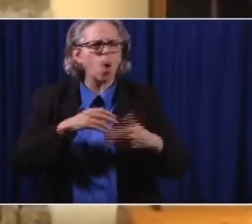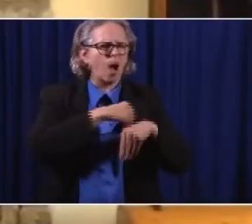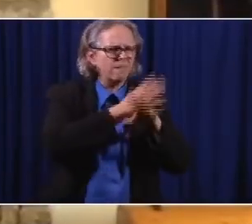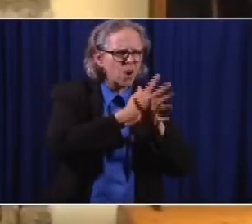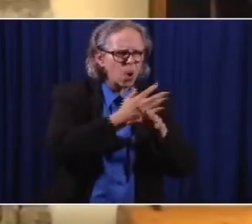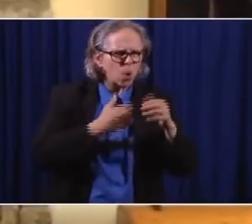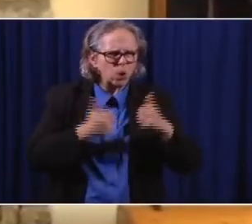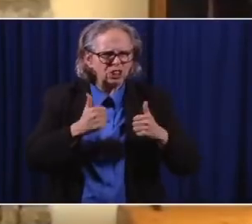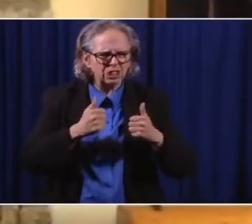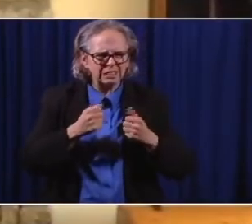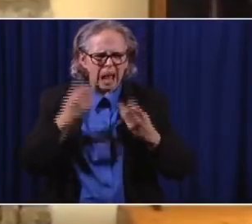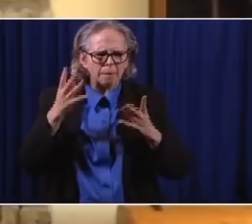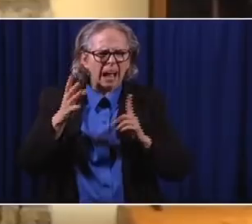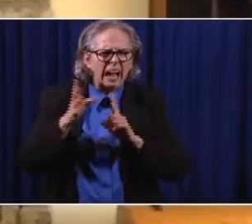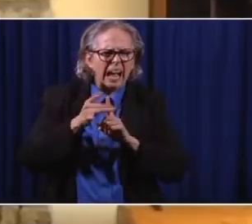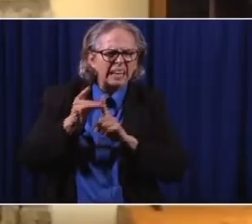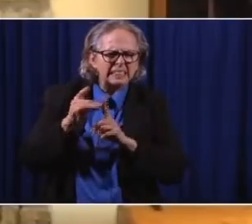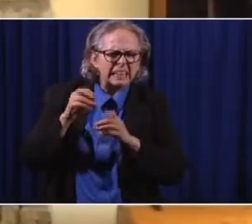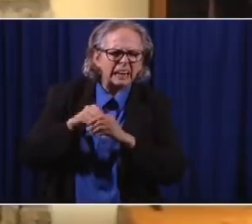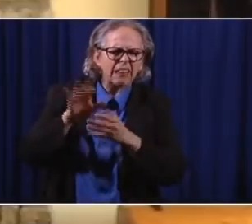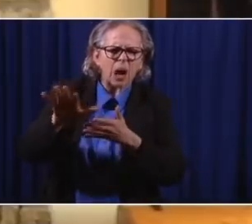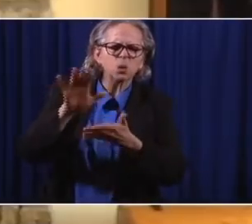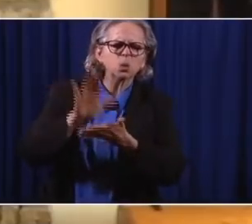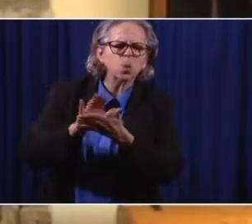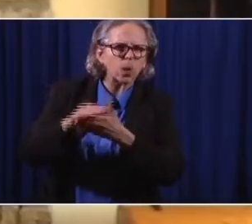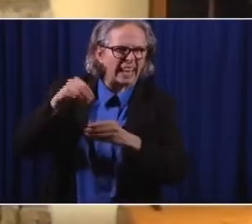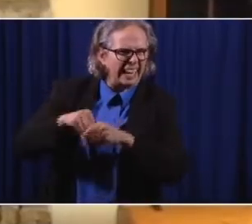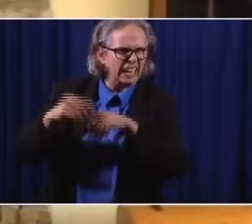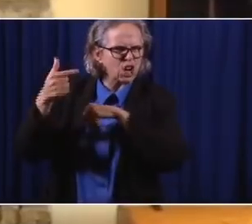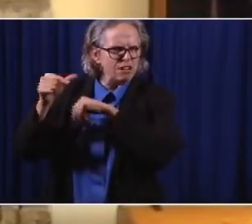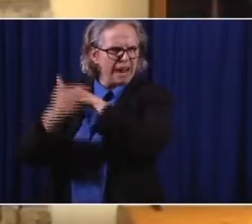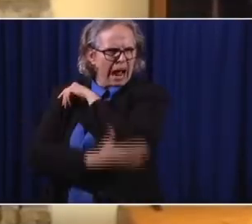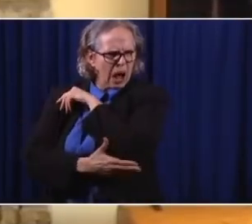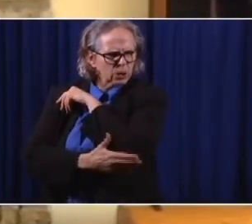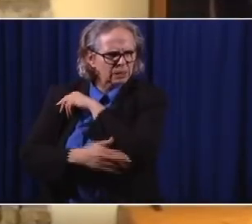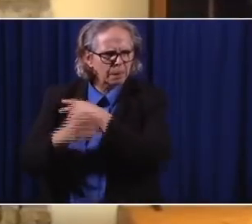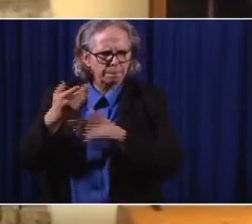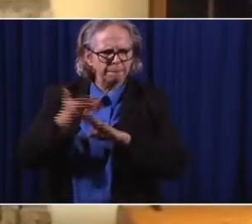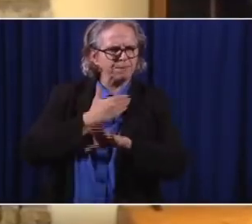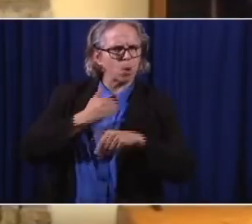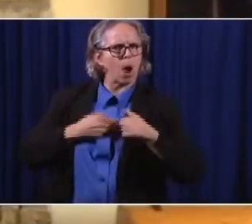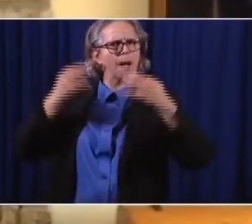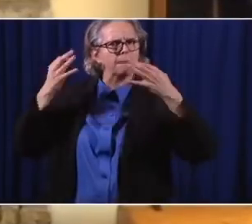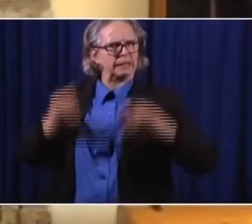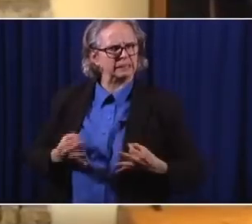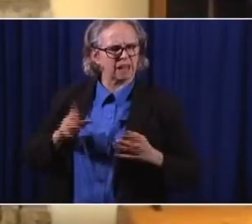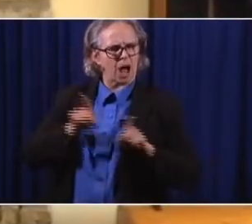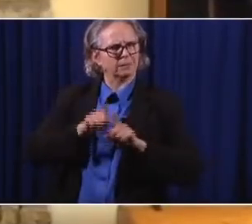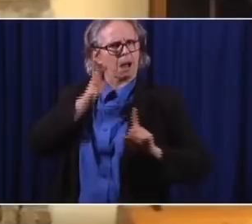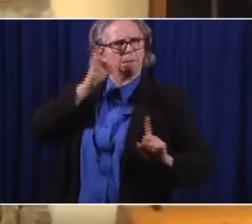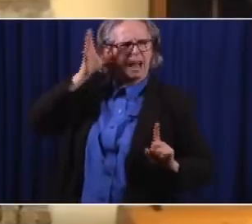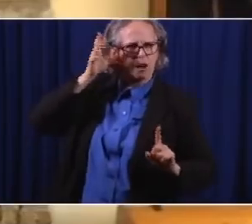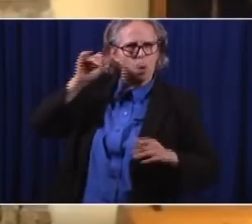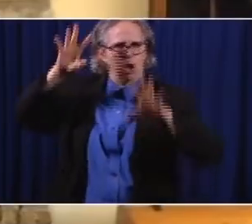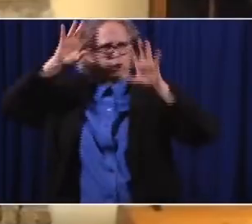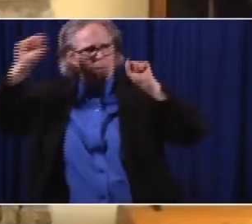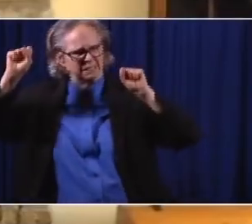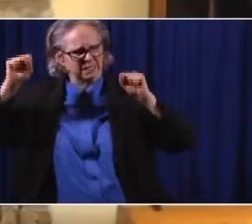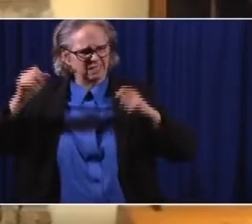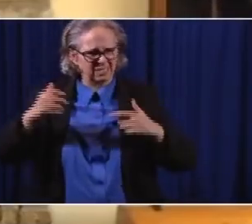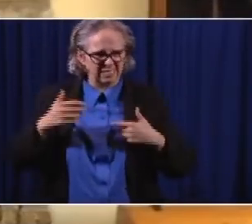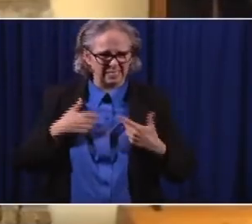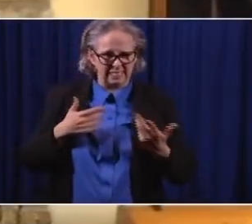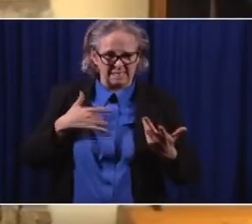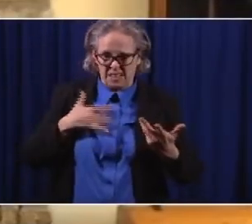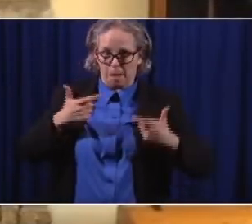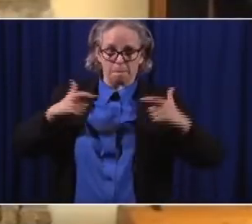What's going on in my school itself. If you're in a big county, if you're in a Franklin County or Cuyahoga